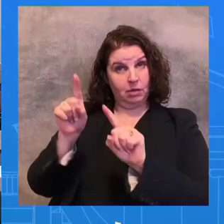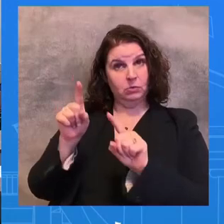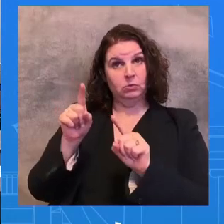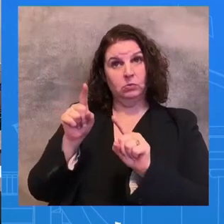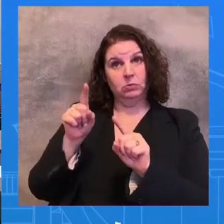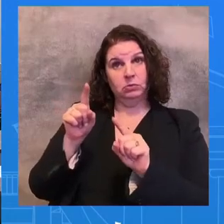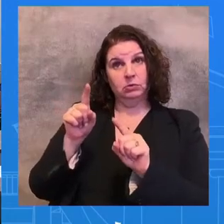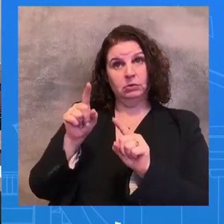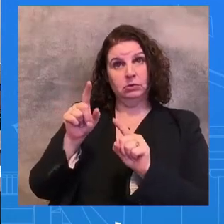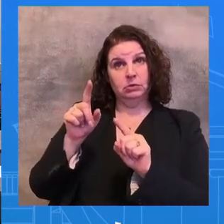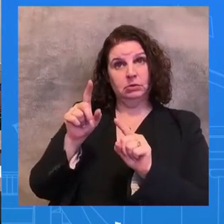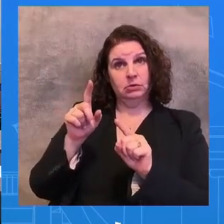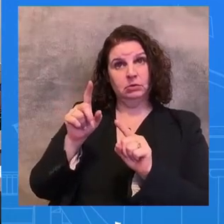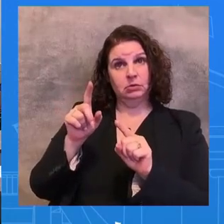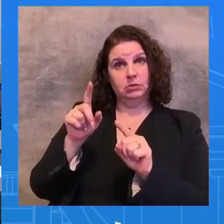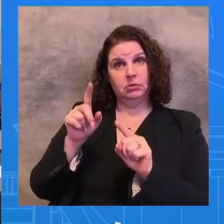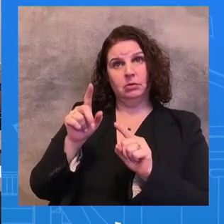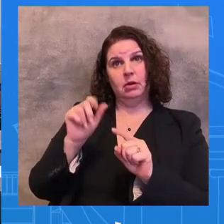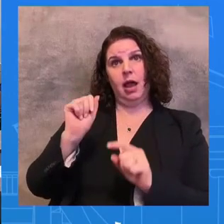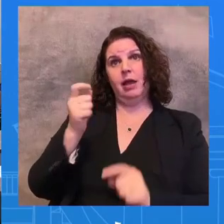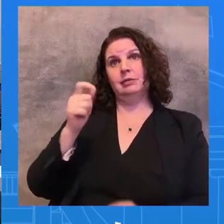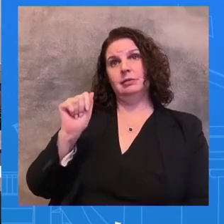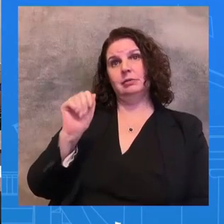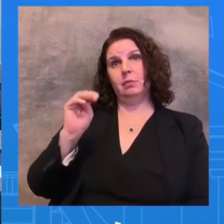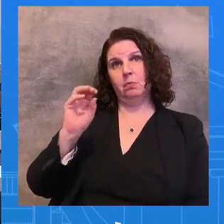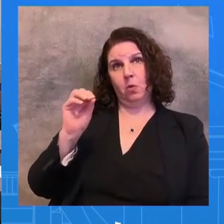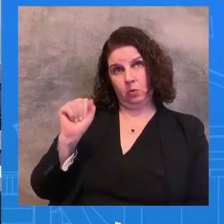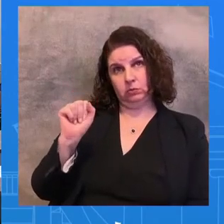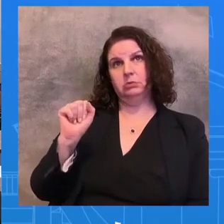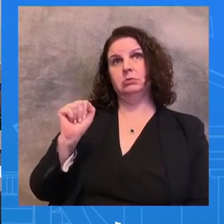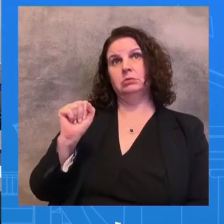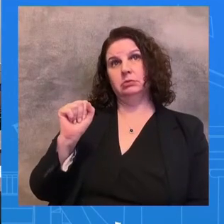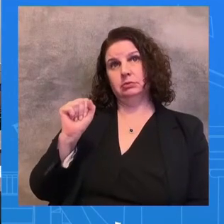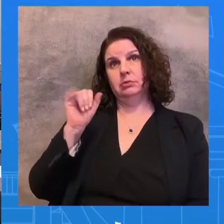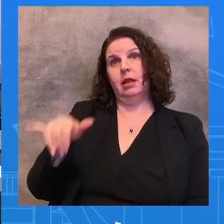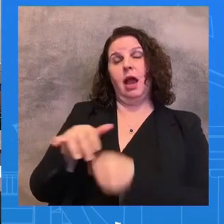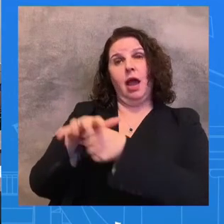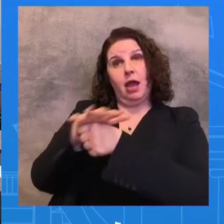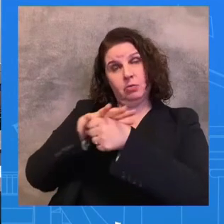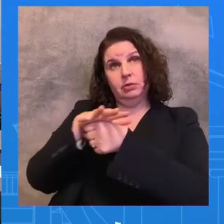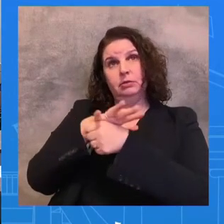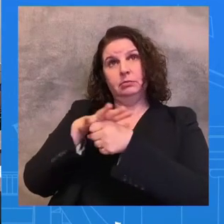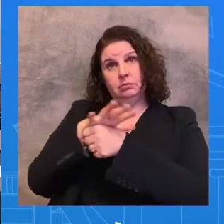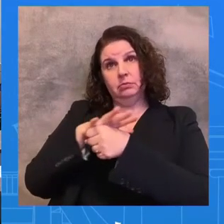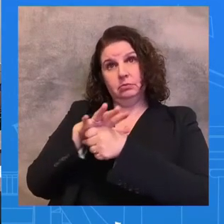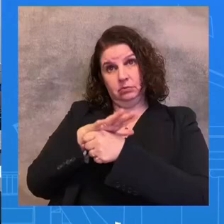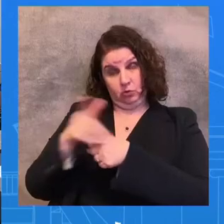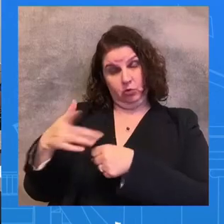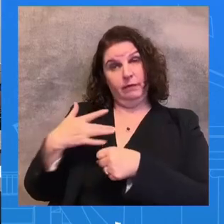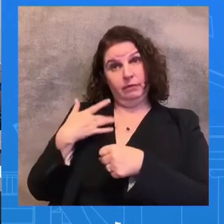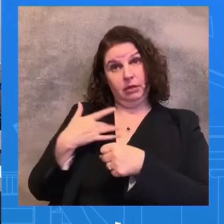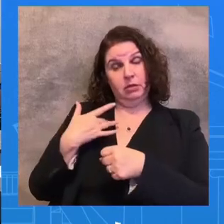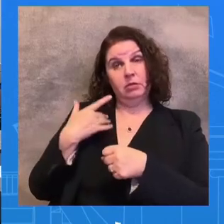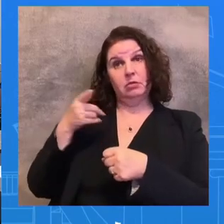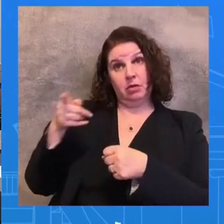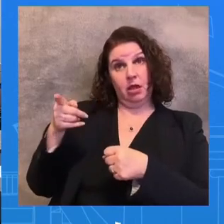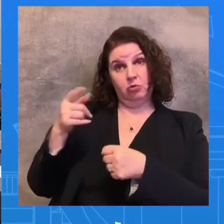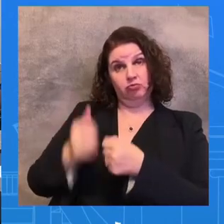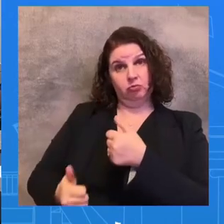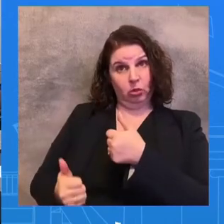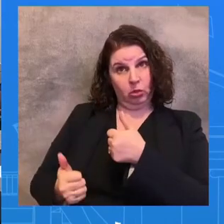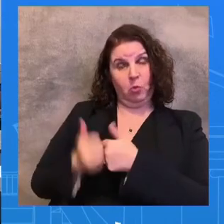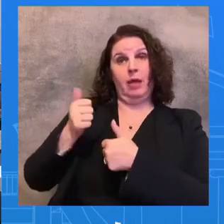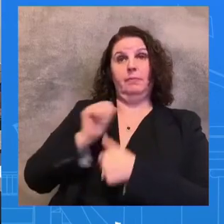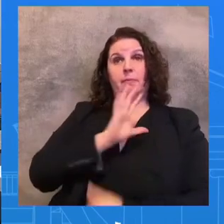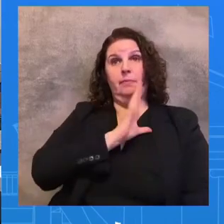I'm sure you remember that. Do you see this as provocation? Do you condemn this as a way to cause unrest in East